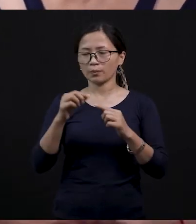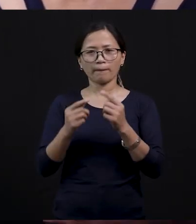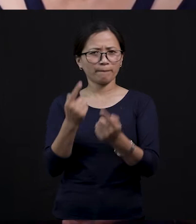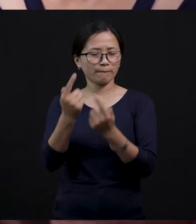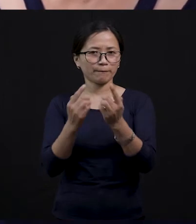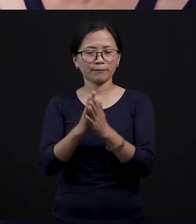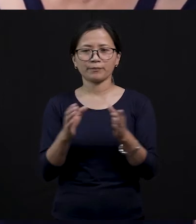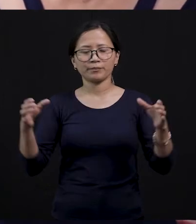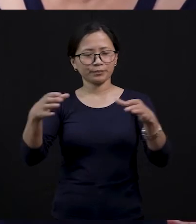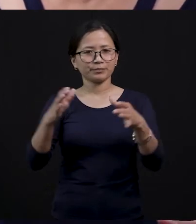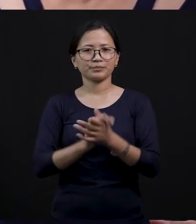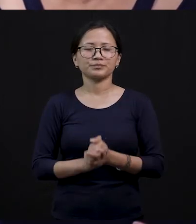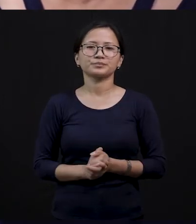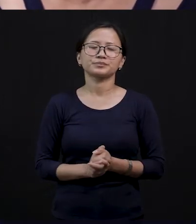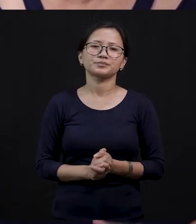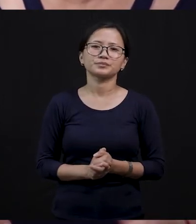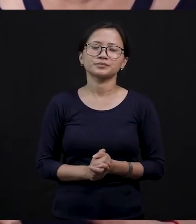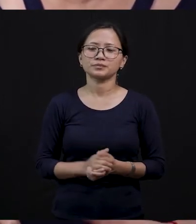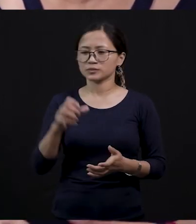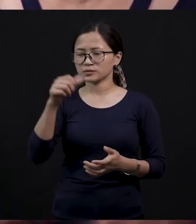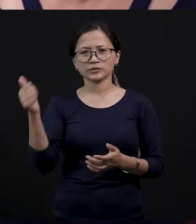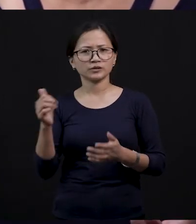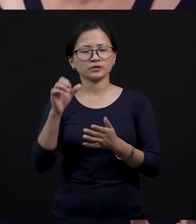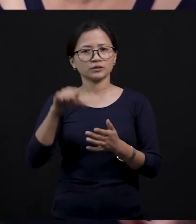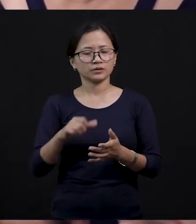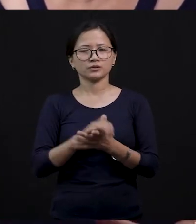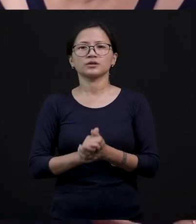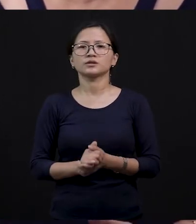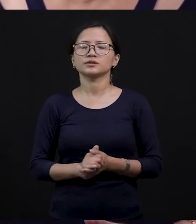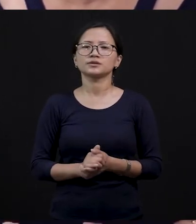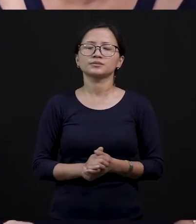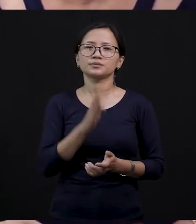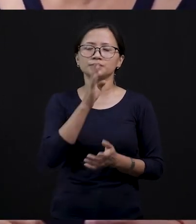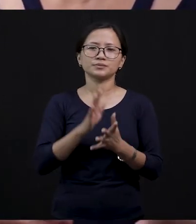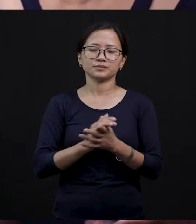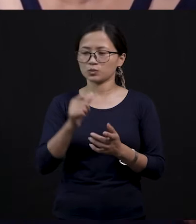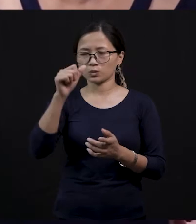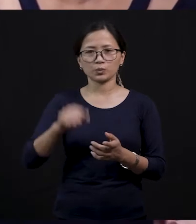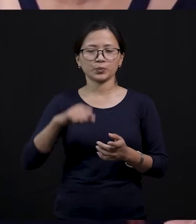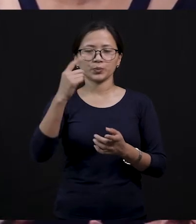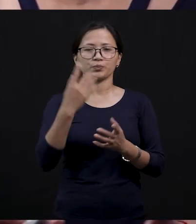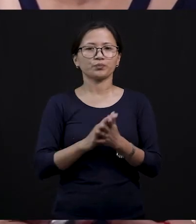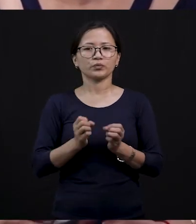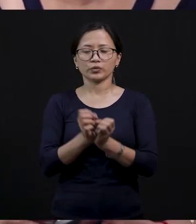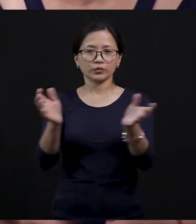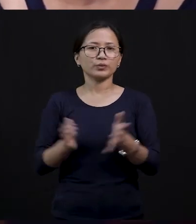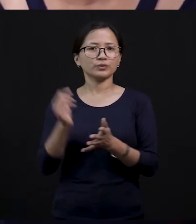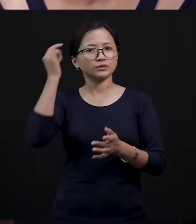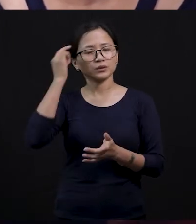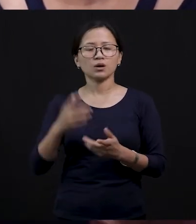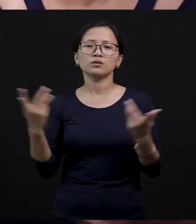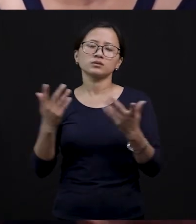voter refuses to say anything to anybody, but he still can vote without thinking what's going to